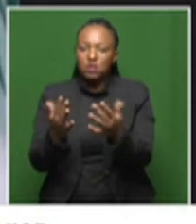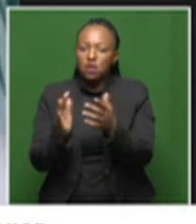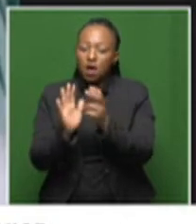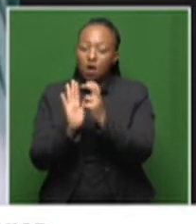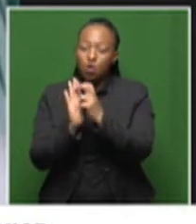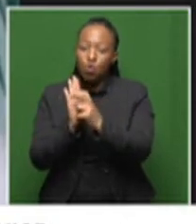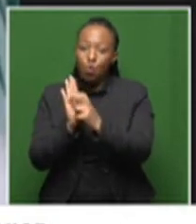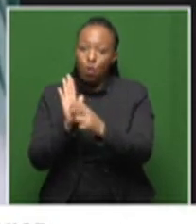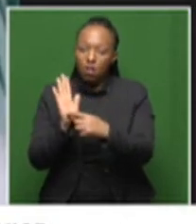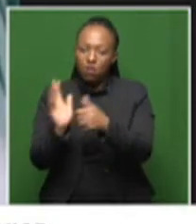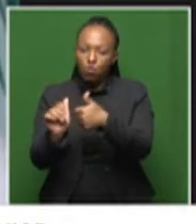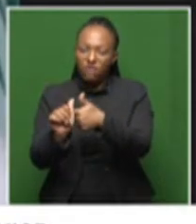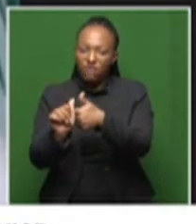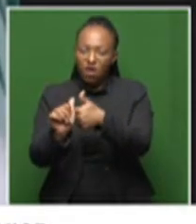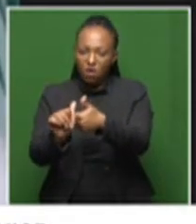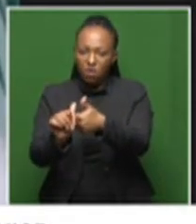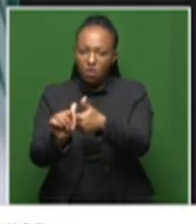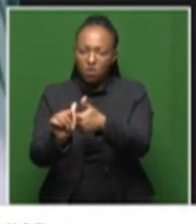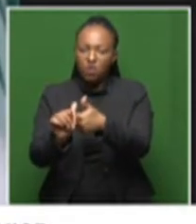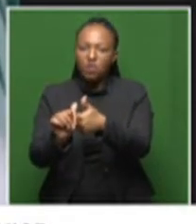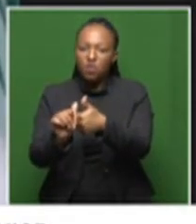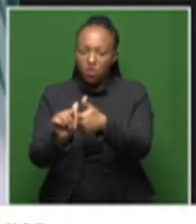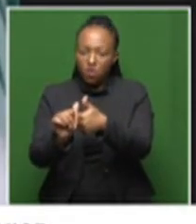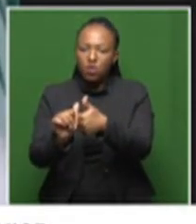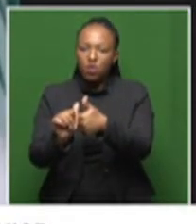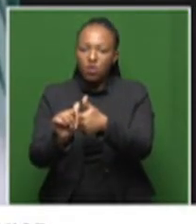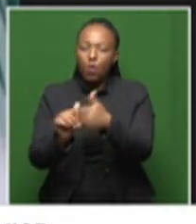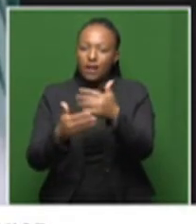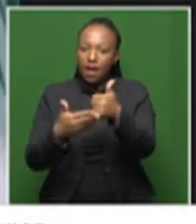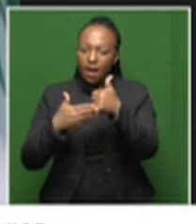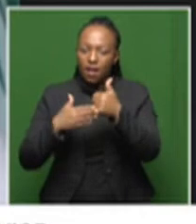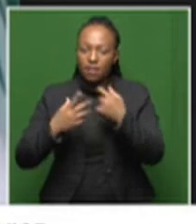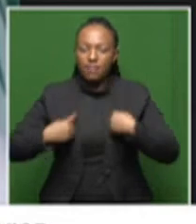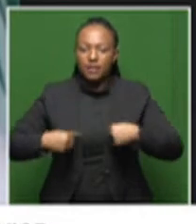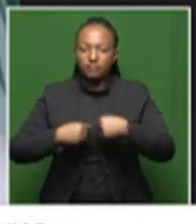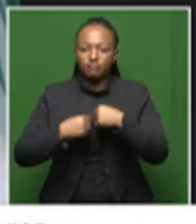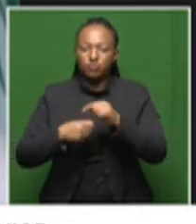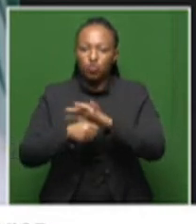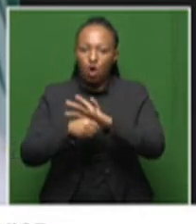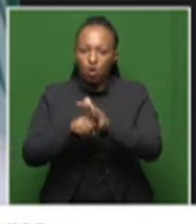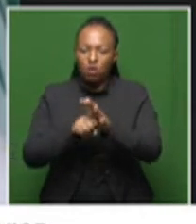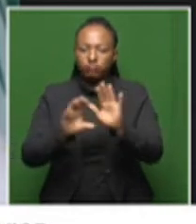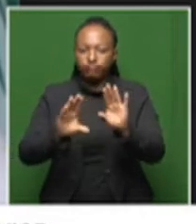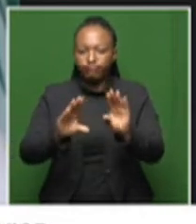with the non-pharmaceutical measures that are helping us to break the virus and the transmission.